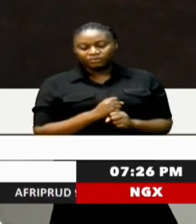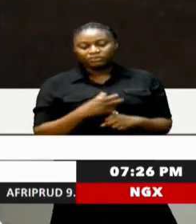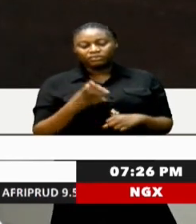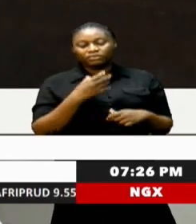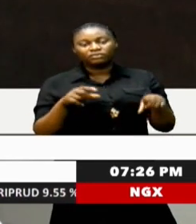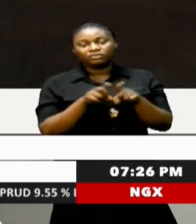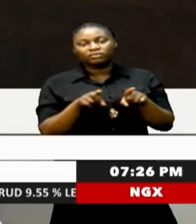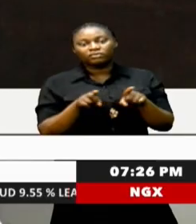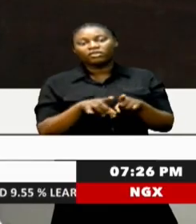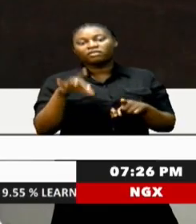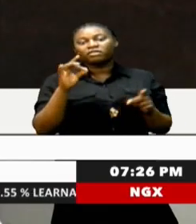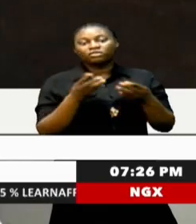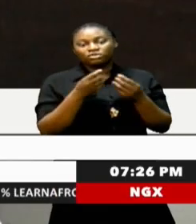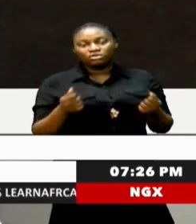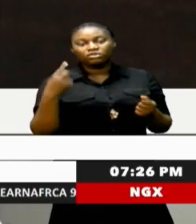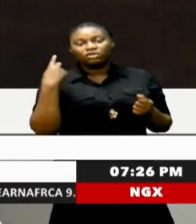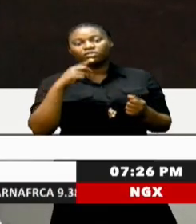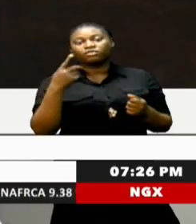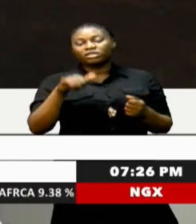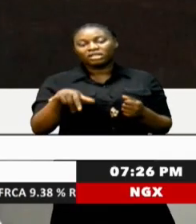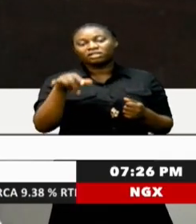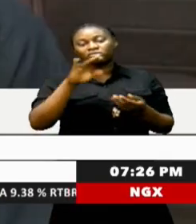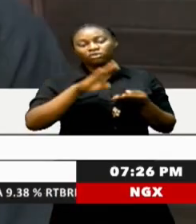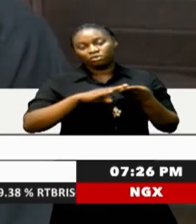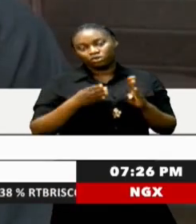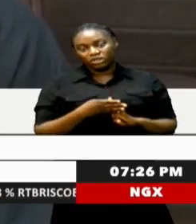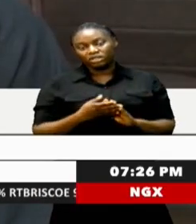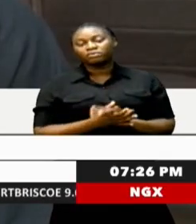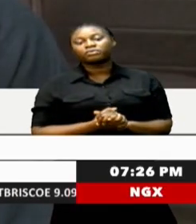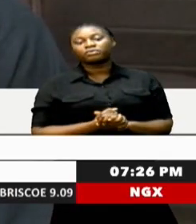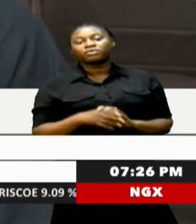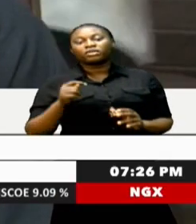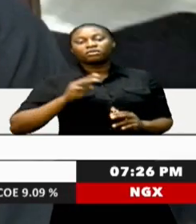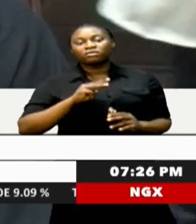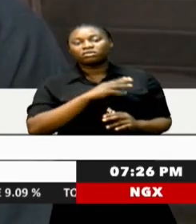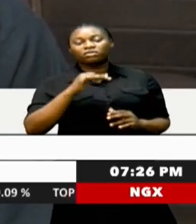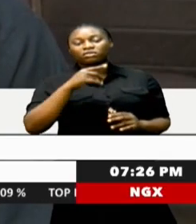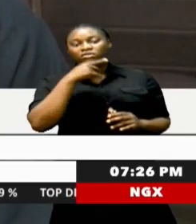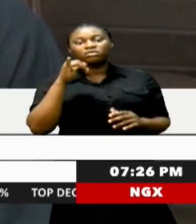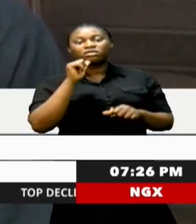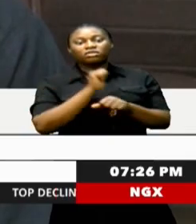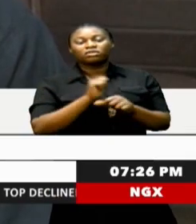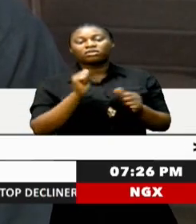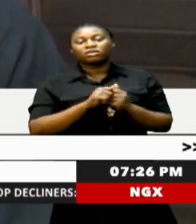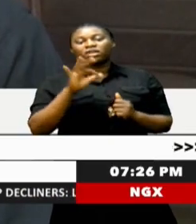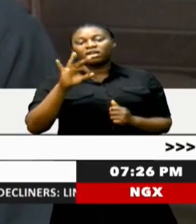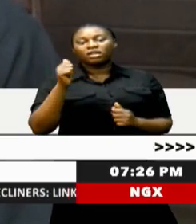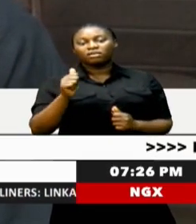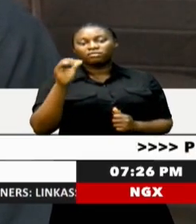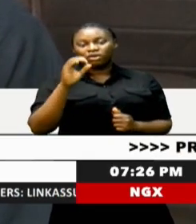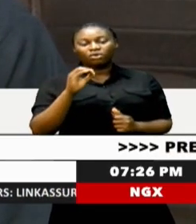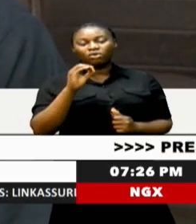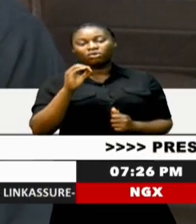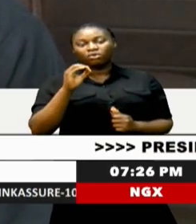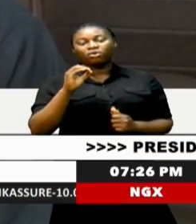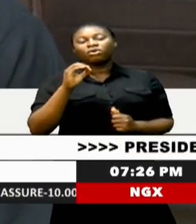also find solutions for displaced communities. The Minister of Agriculture is also working with FAO and World Food Programme